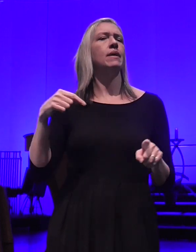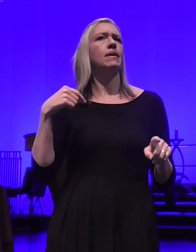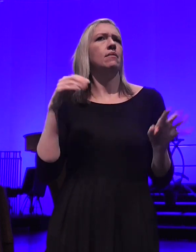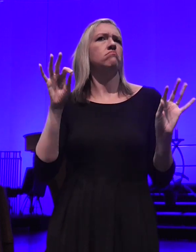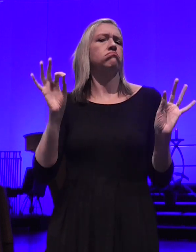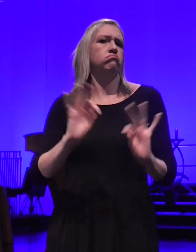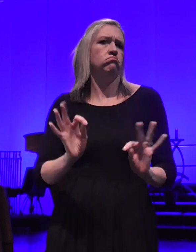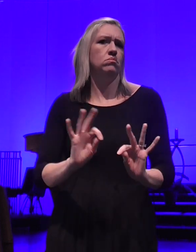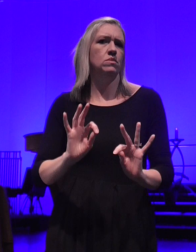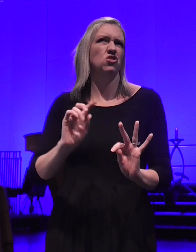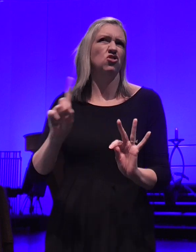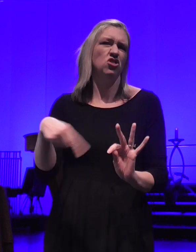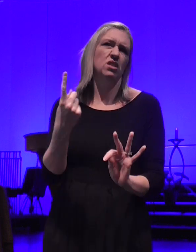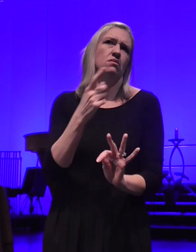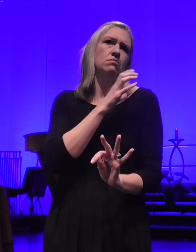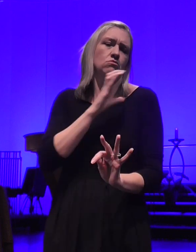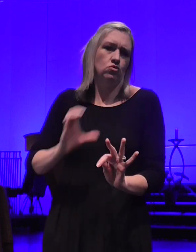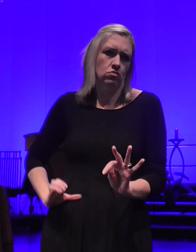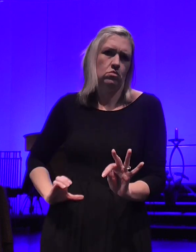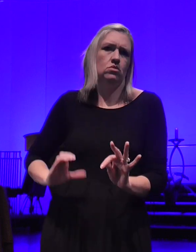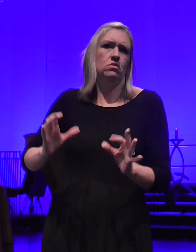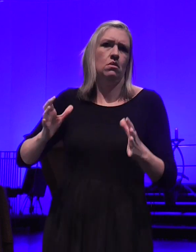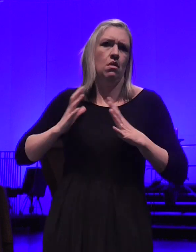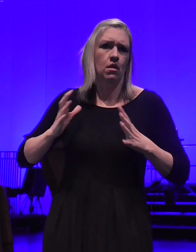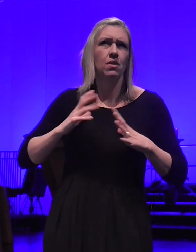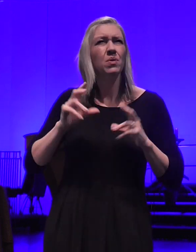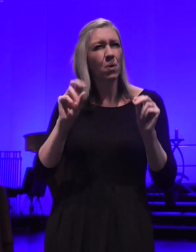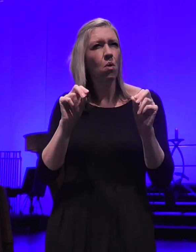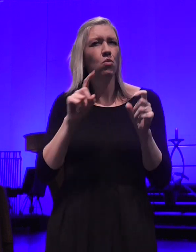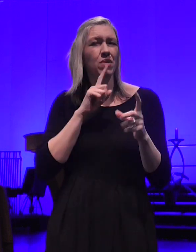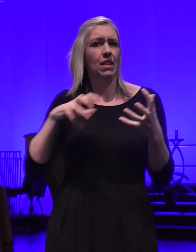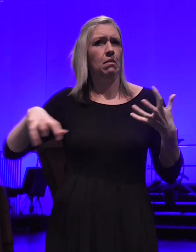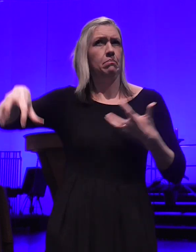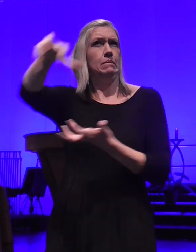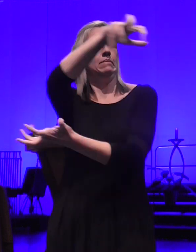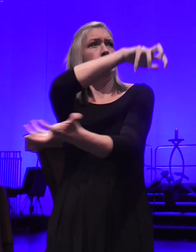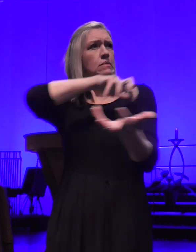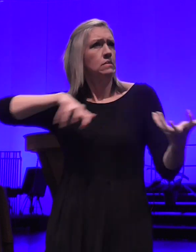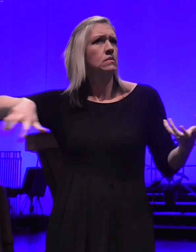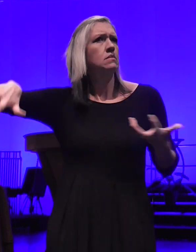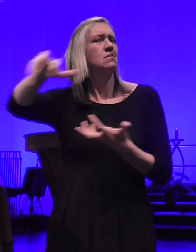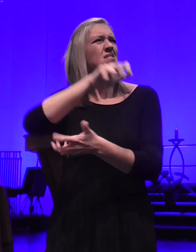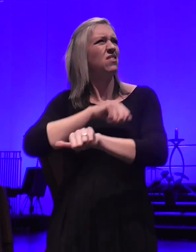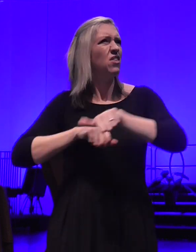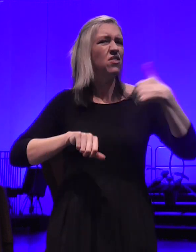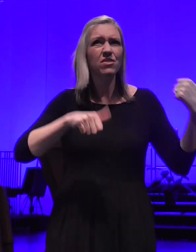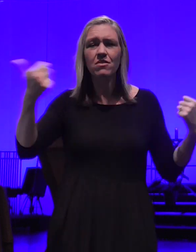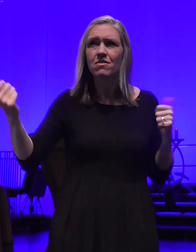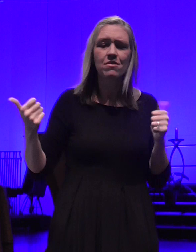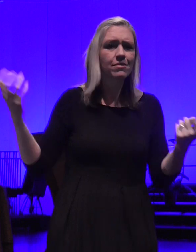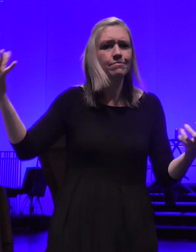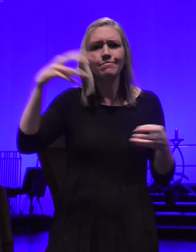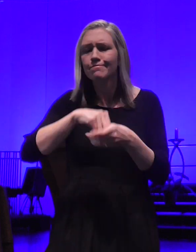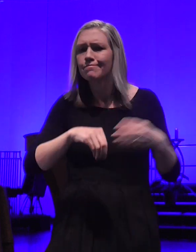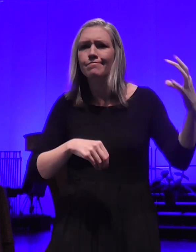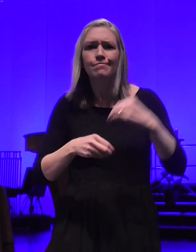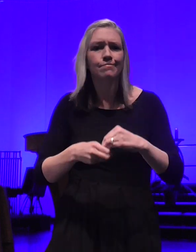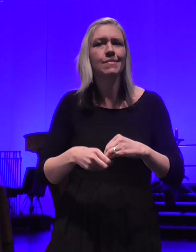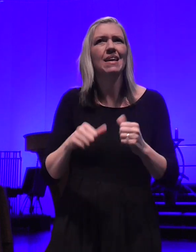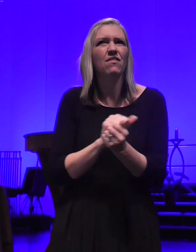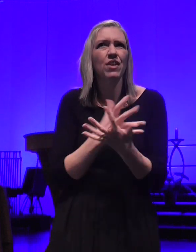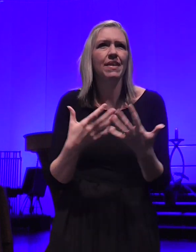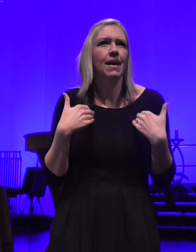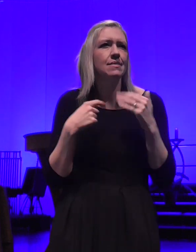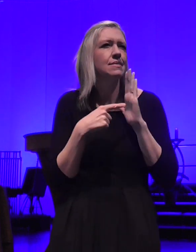Christian holiday. It's the most melting pot holiday that I know of, and everything means something.